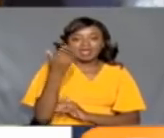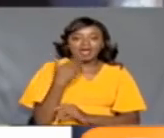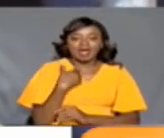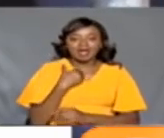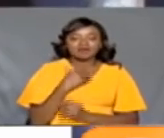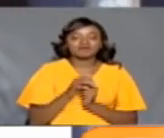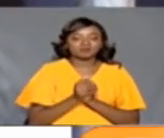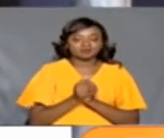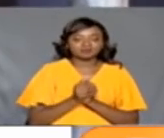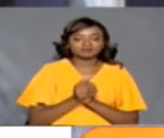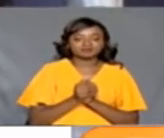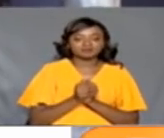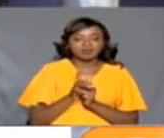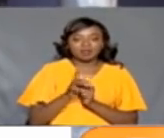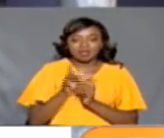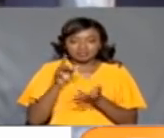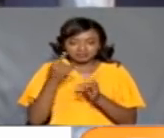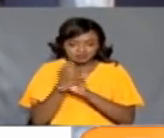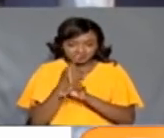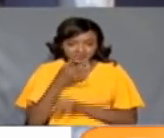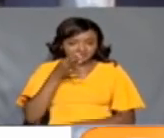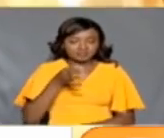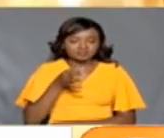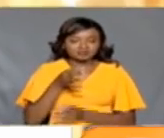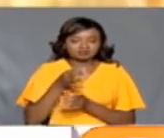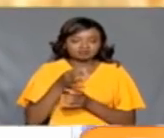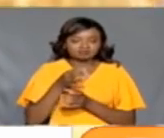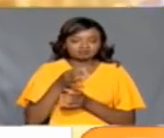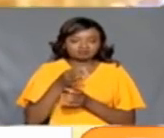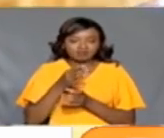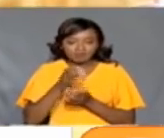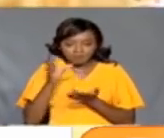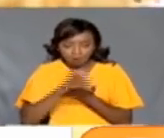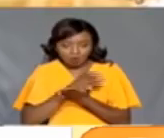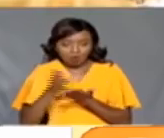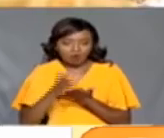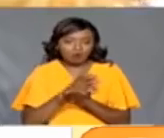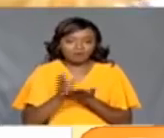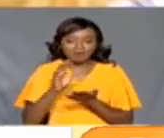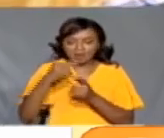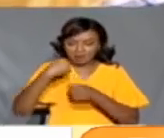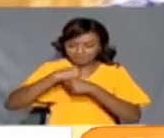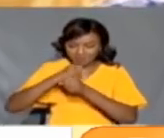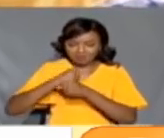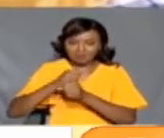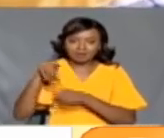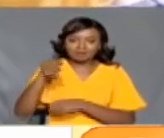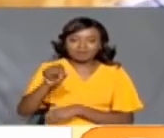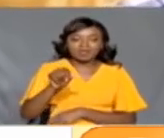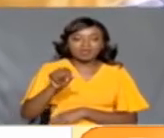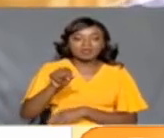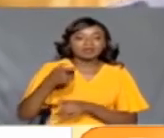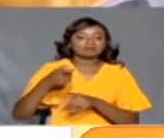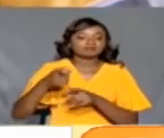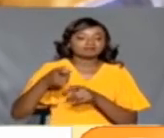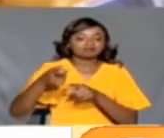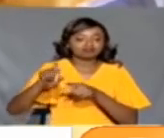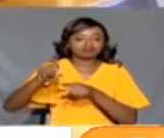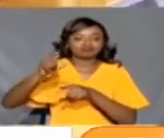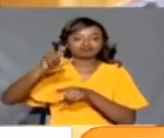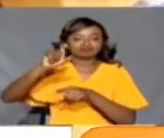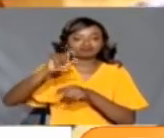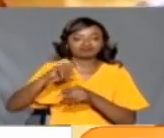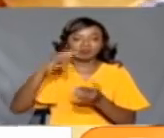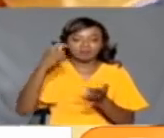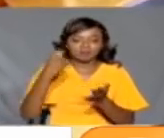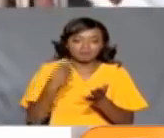excise duty on wines and spirits manufacturers. This led to an increase of about 20 shillings on alcoholic